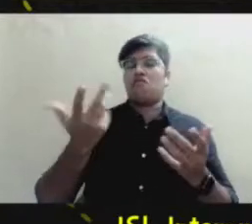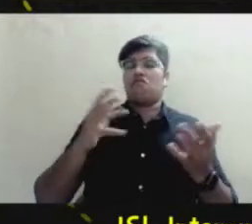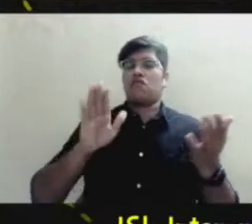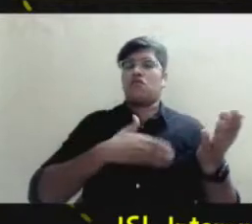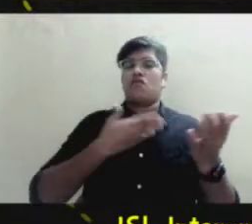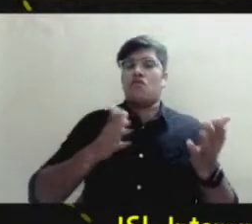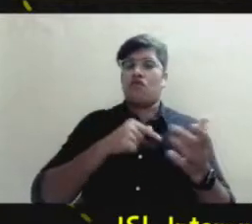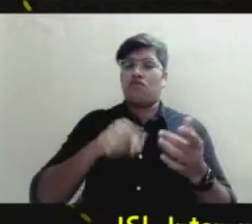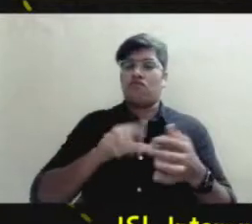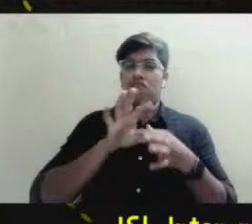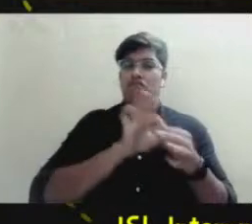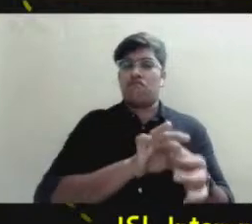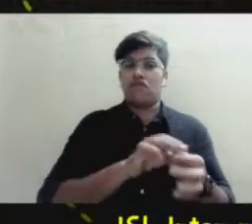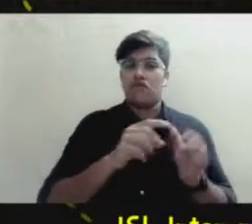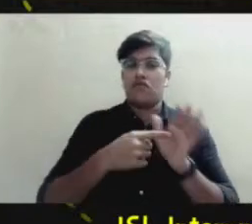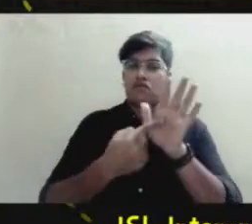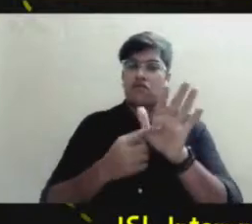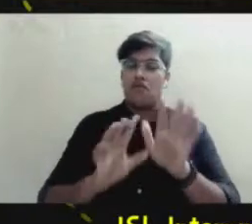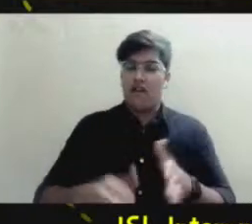the